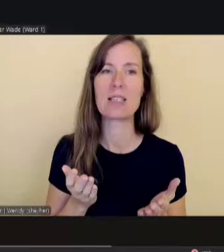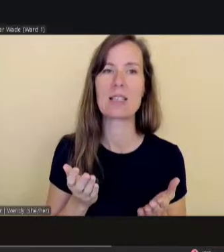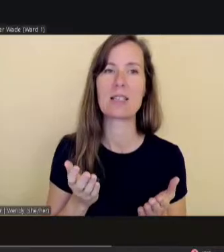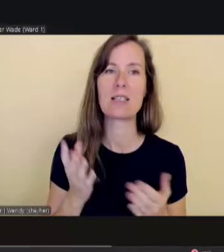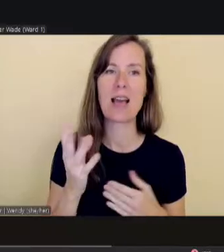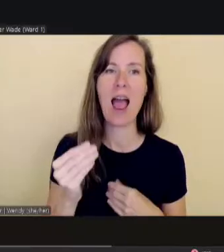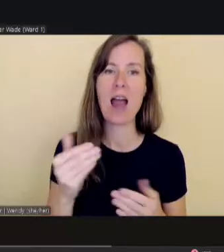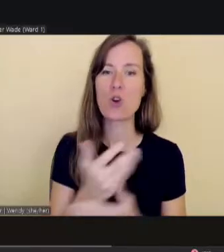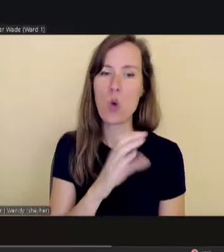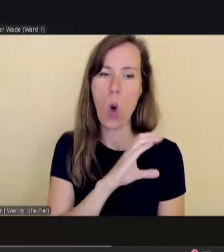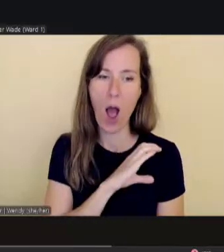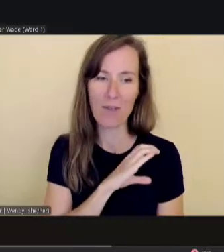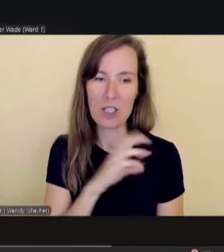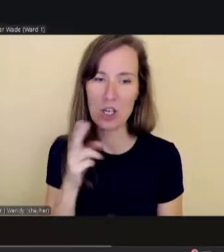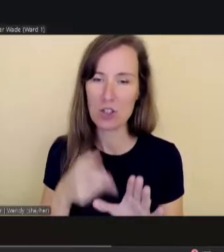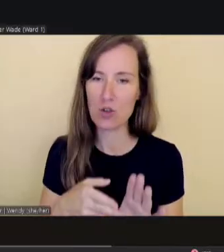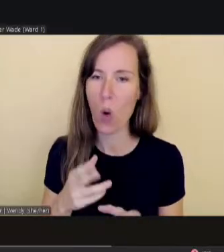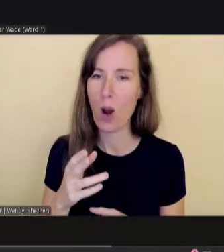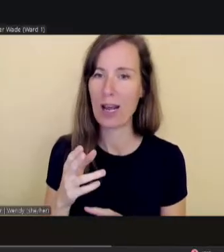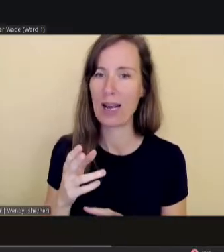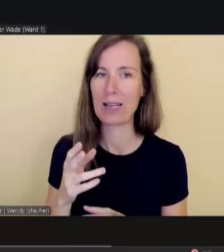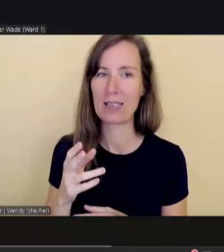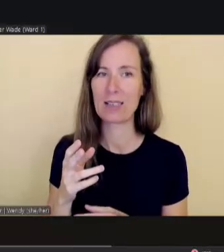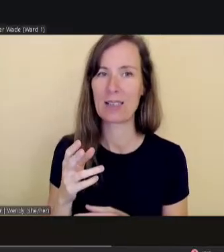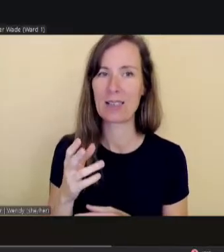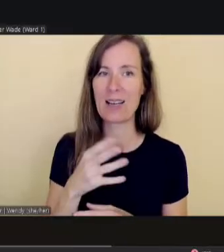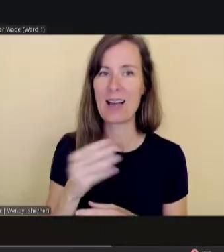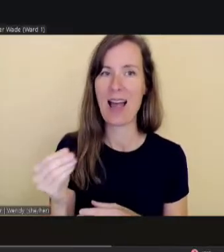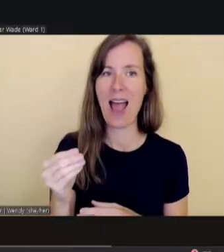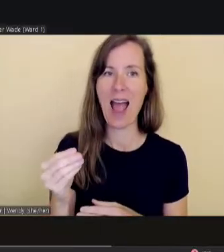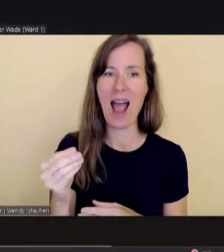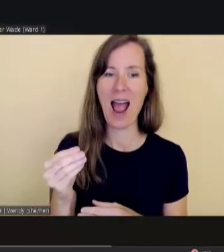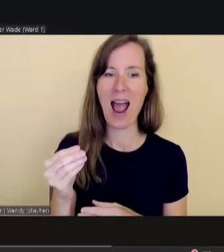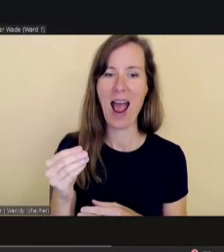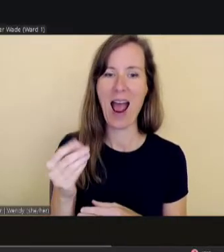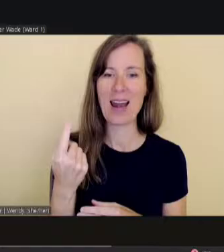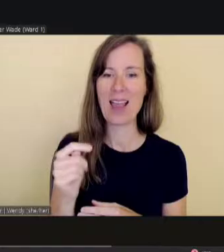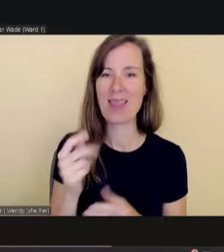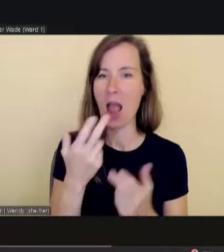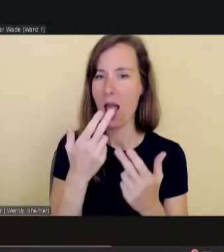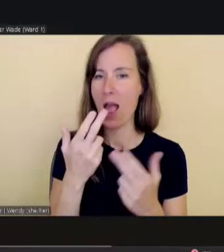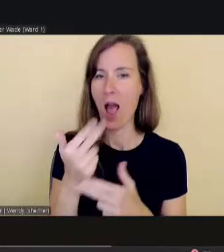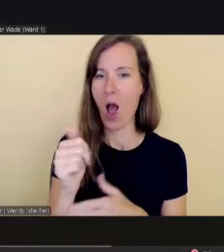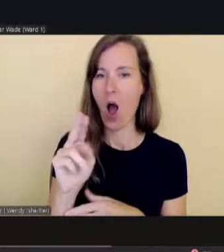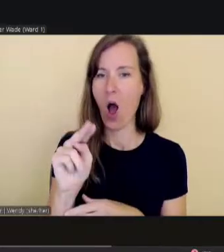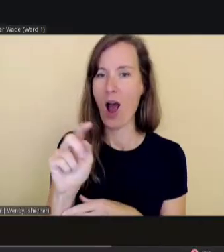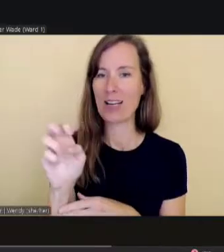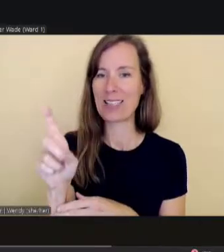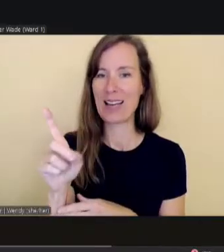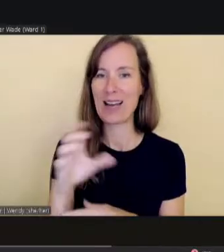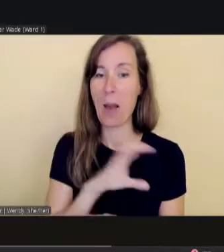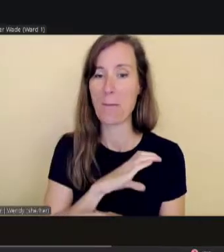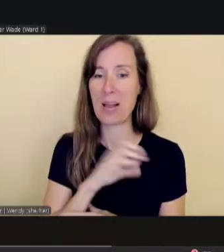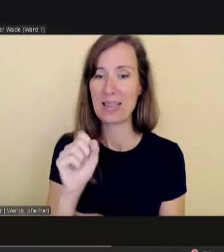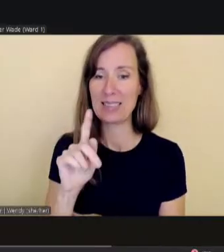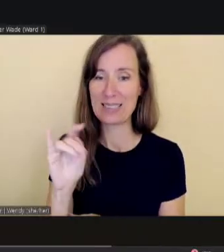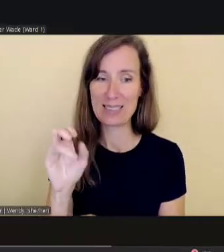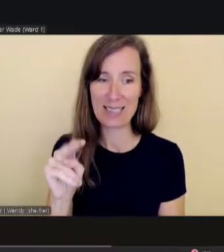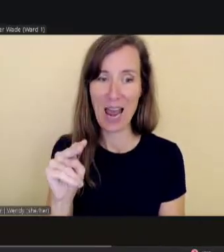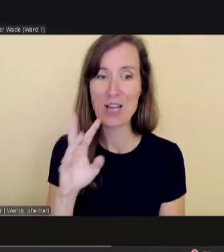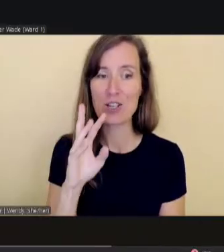the force, and the haunted police station was by far, with the Wicked Witch of Cheverly over there, I think it